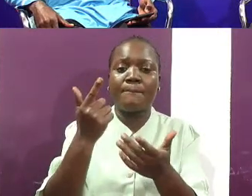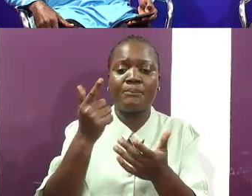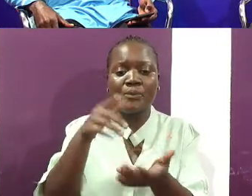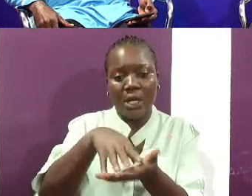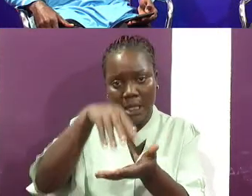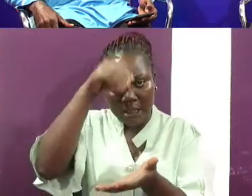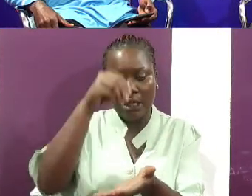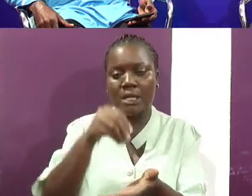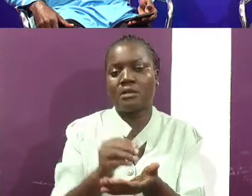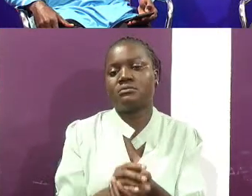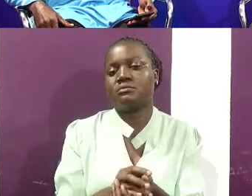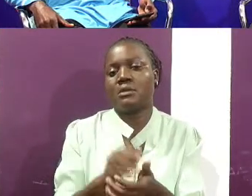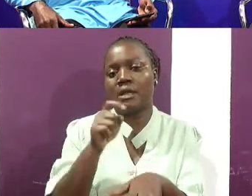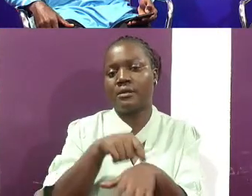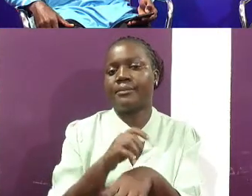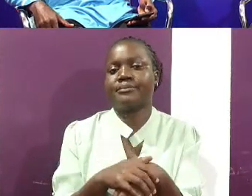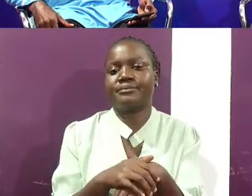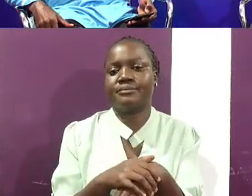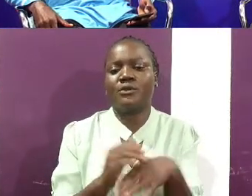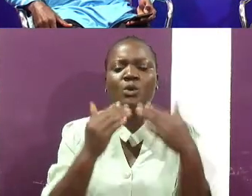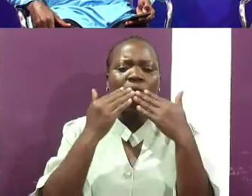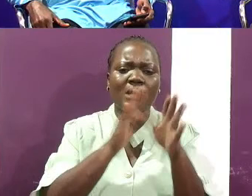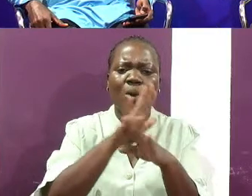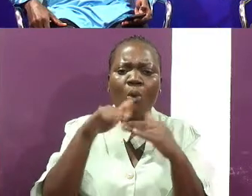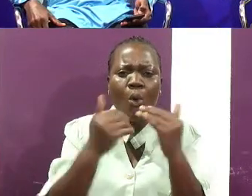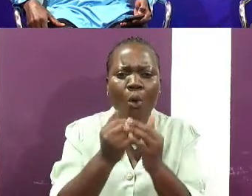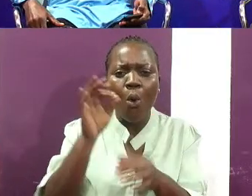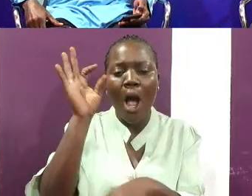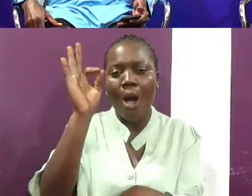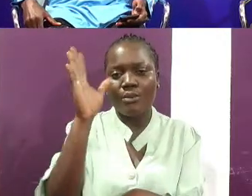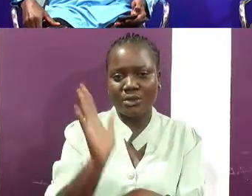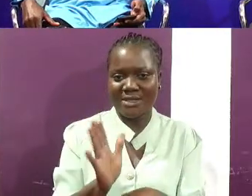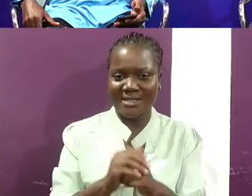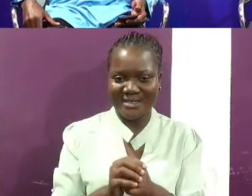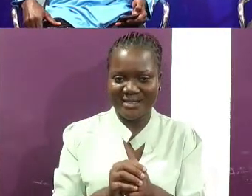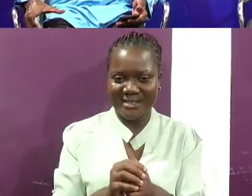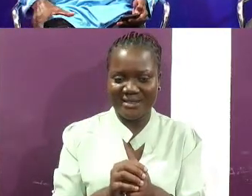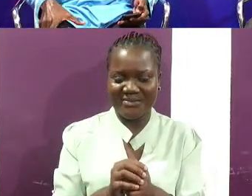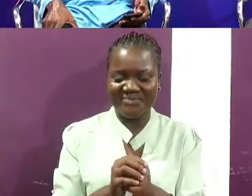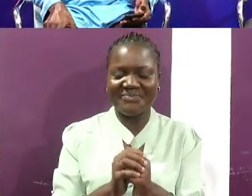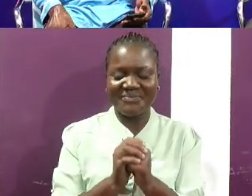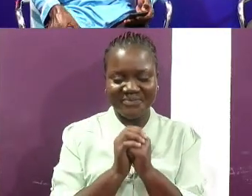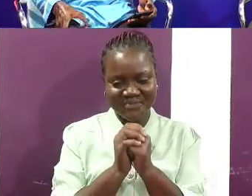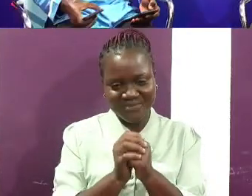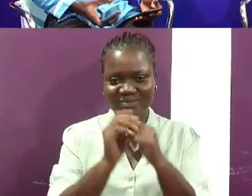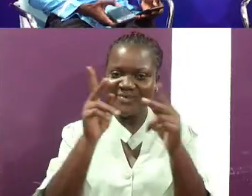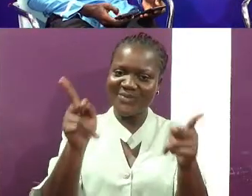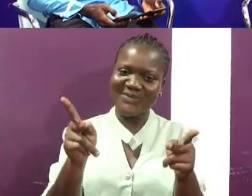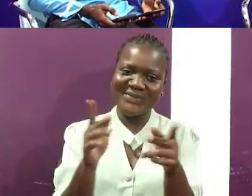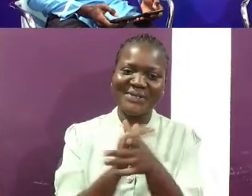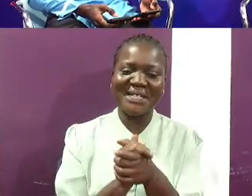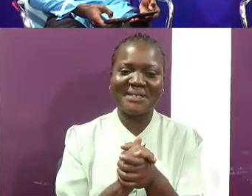bakafono ejina asi ebisi bebia umudi ababisi si ye enso. Auto. Yo,